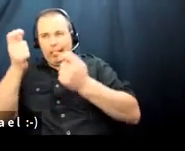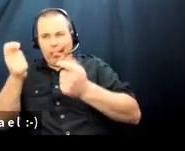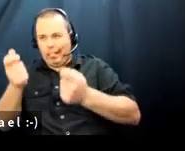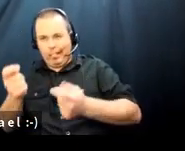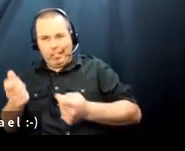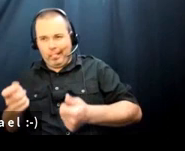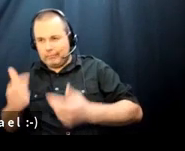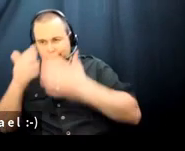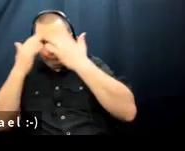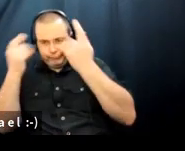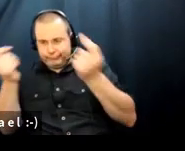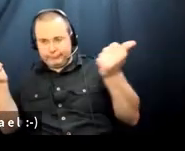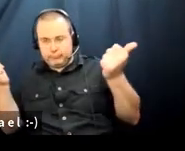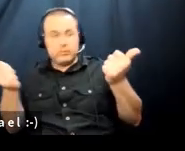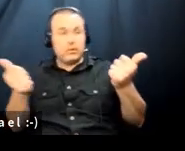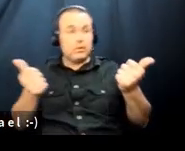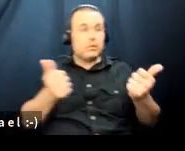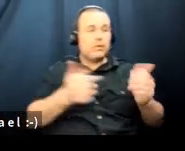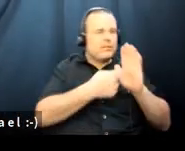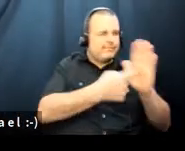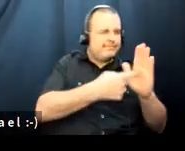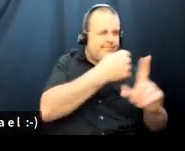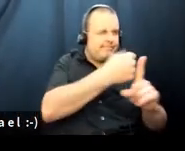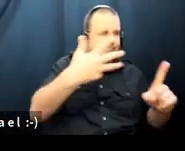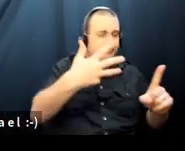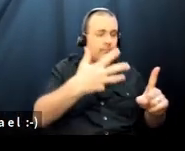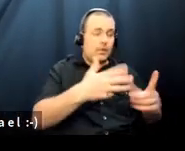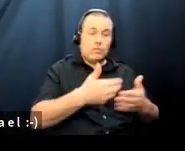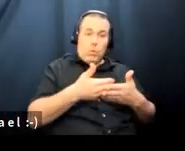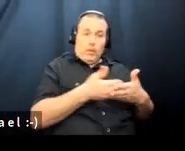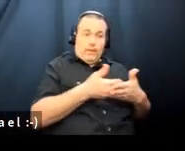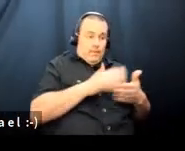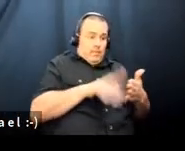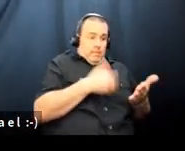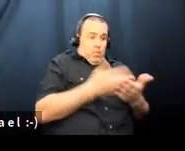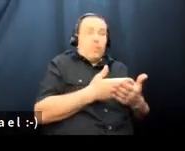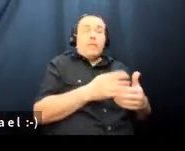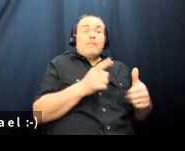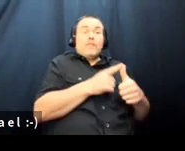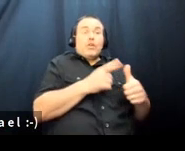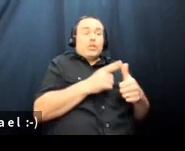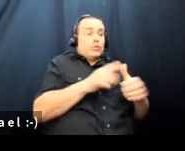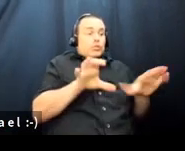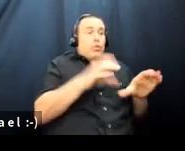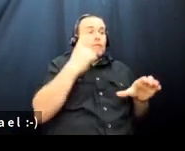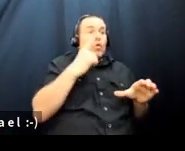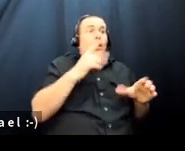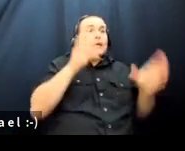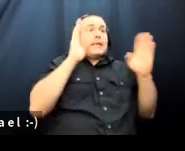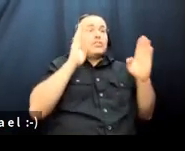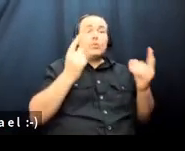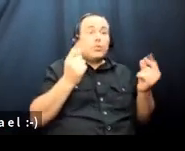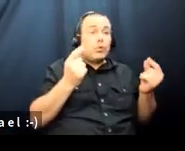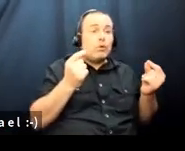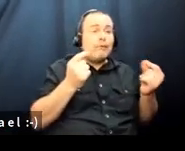born, the first thing it does to get attention is it cries. Well, it's